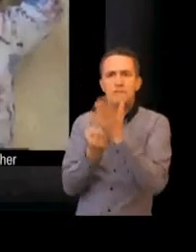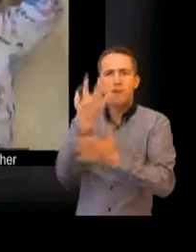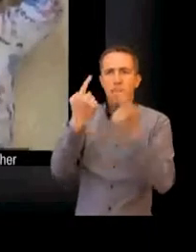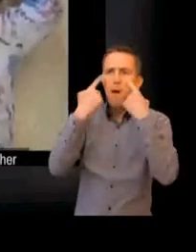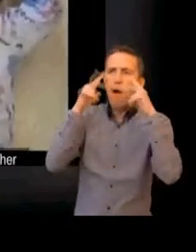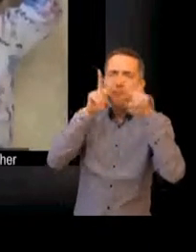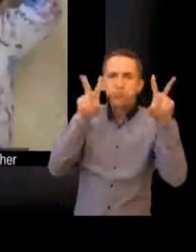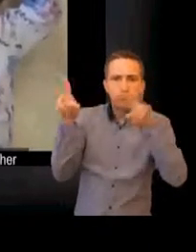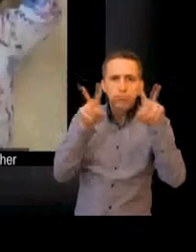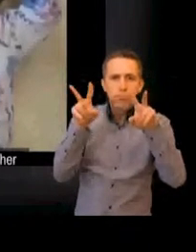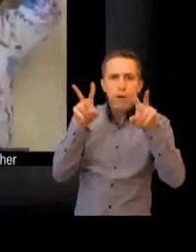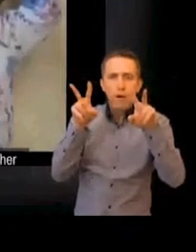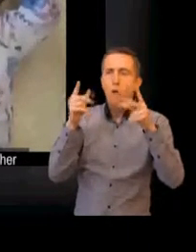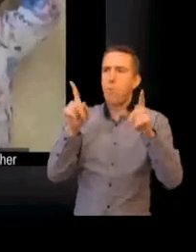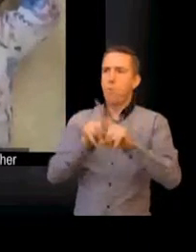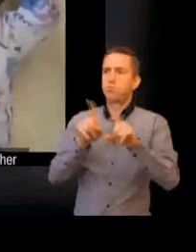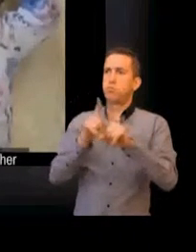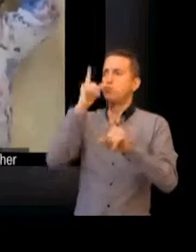Bye-bye, Ellen.